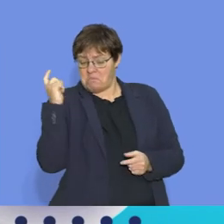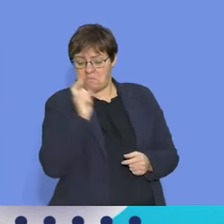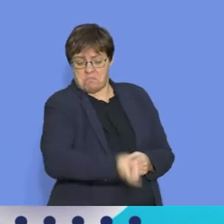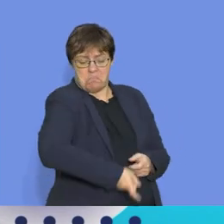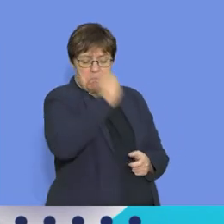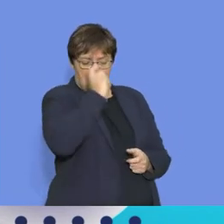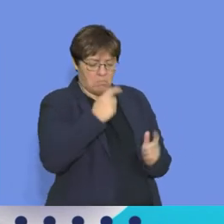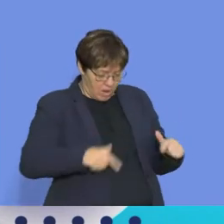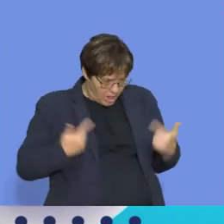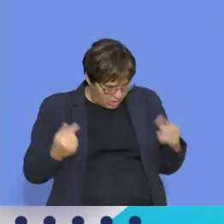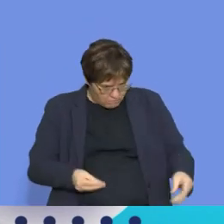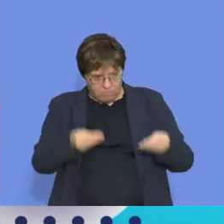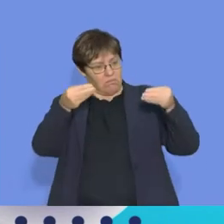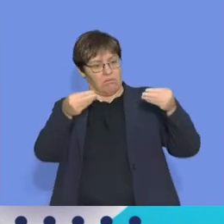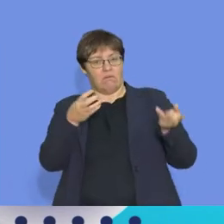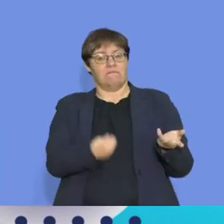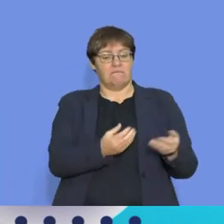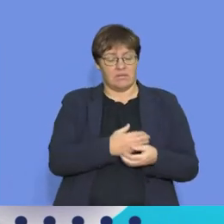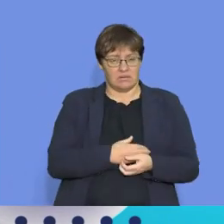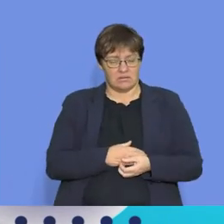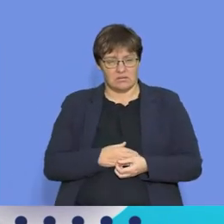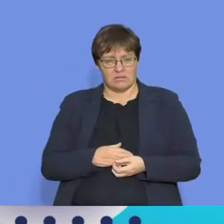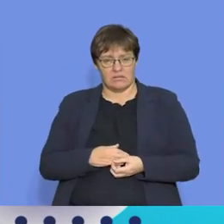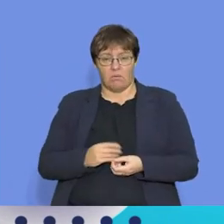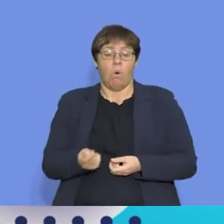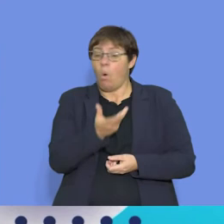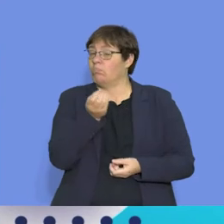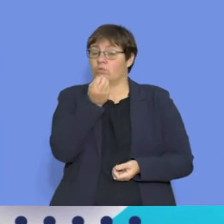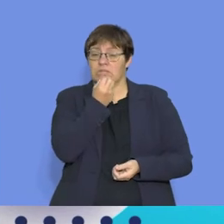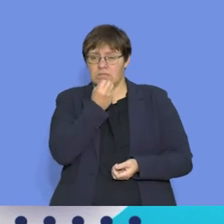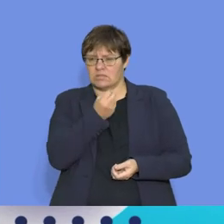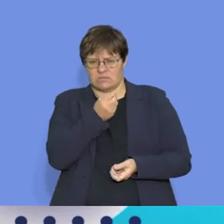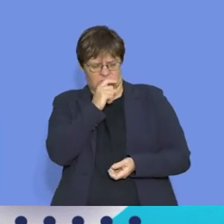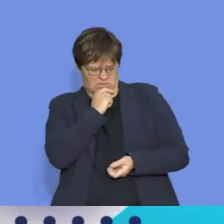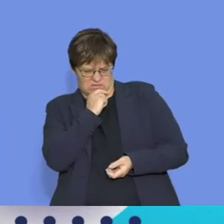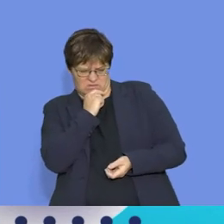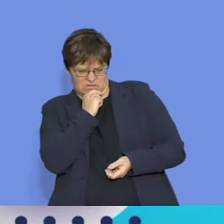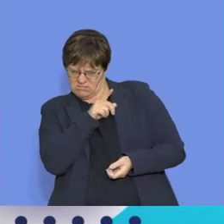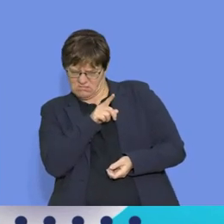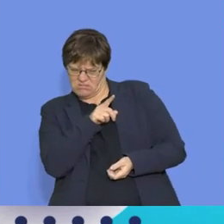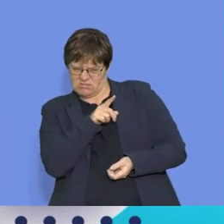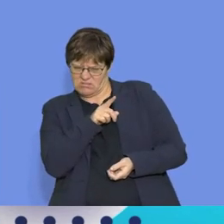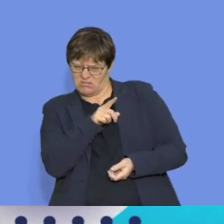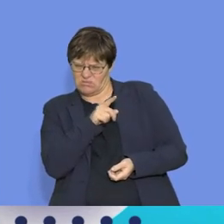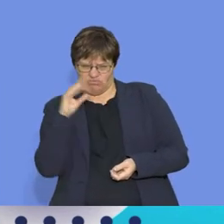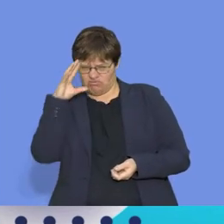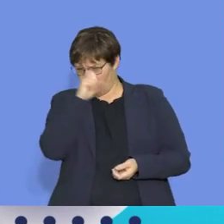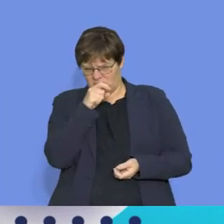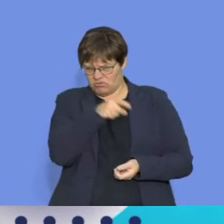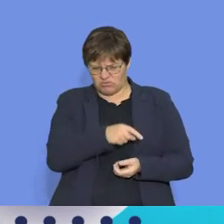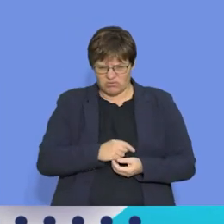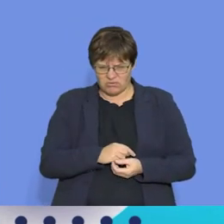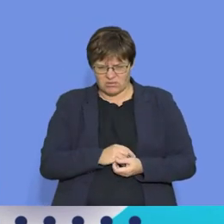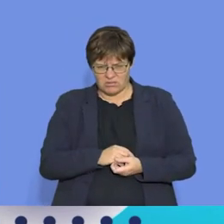fishermen actually caught a live one. And they were about to eat it, but somebody looked at this fish and thought, hold on a minute, that's a